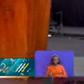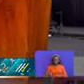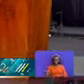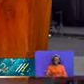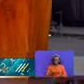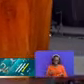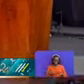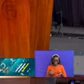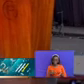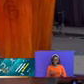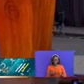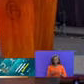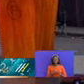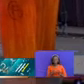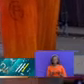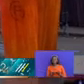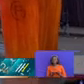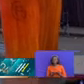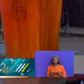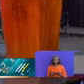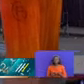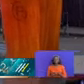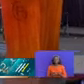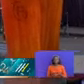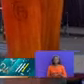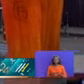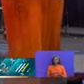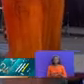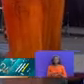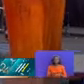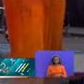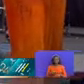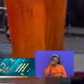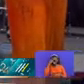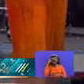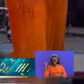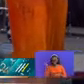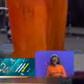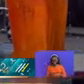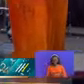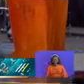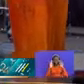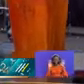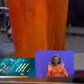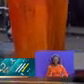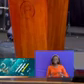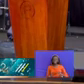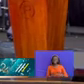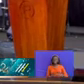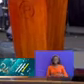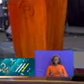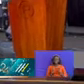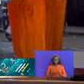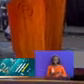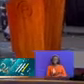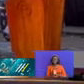Miracles and prophecies are congregational but Doctrine is